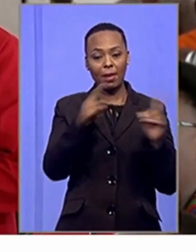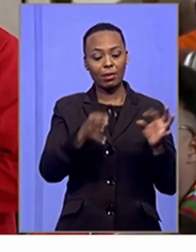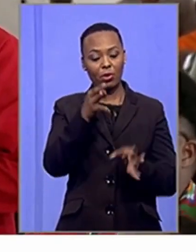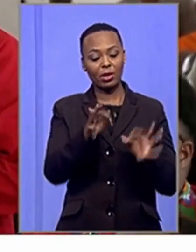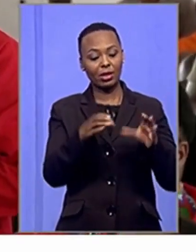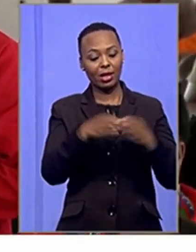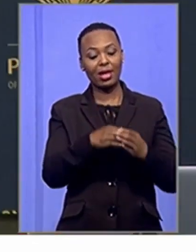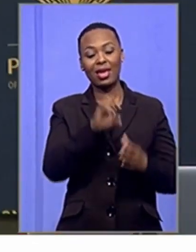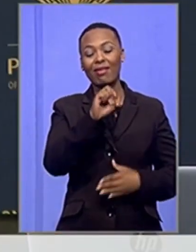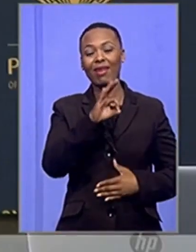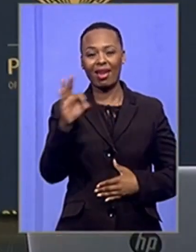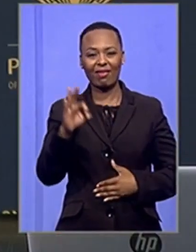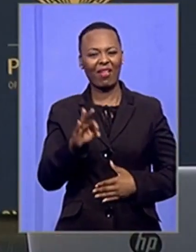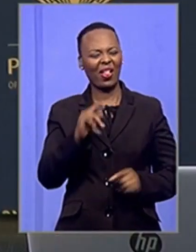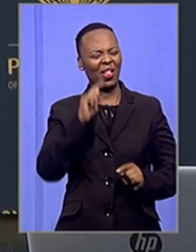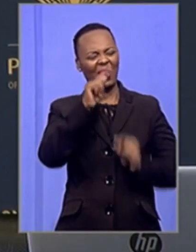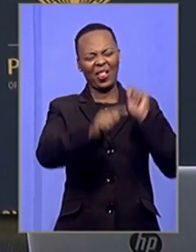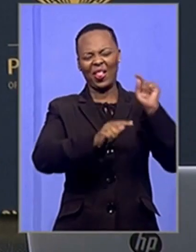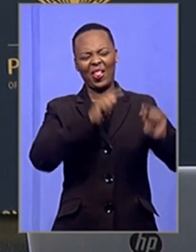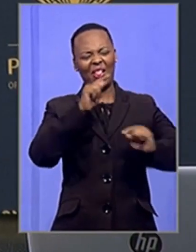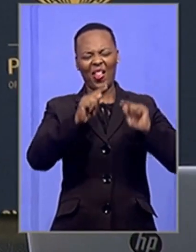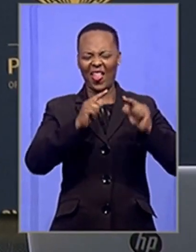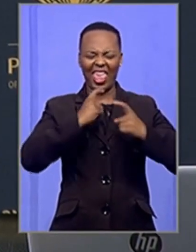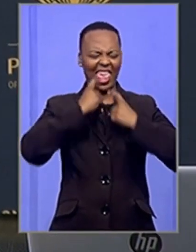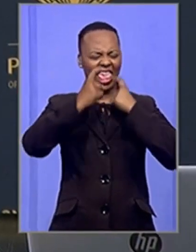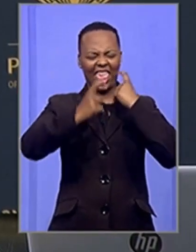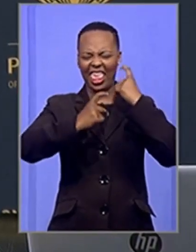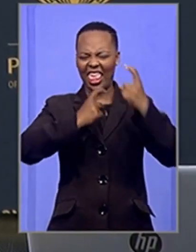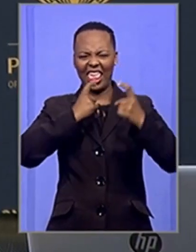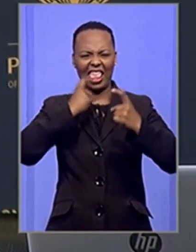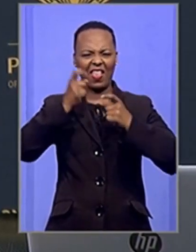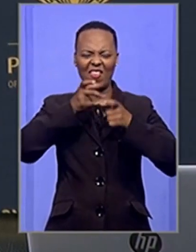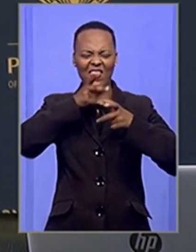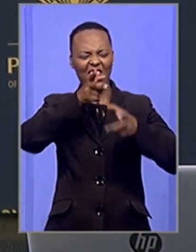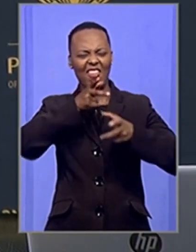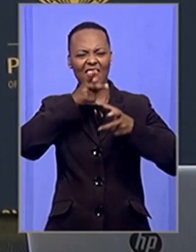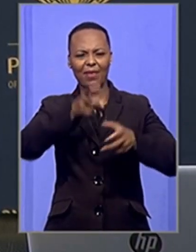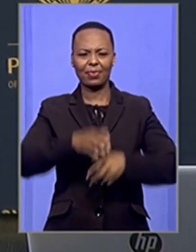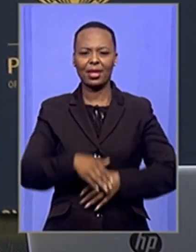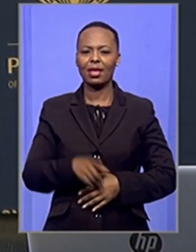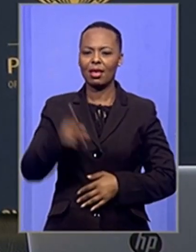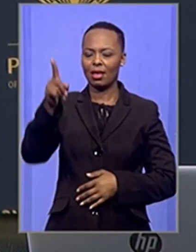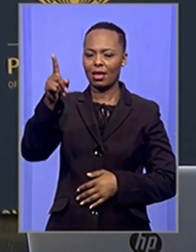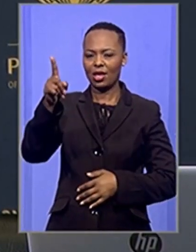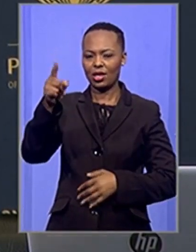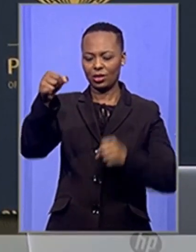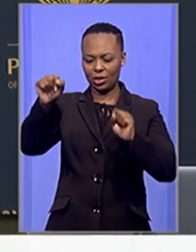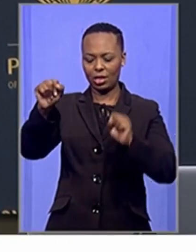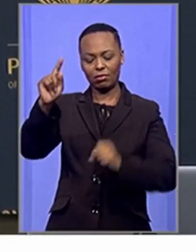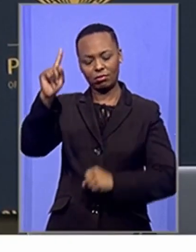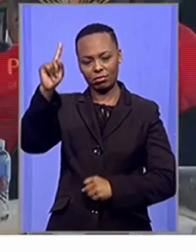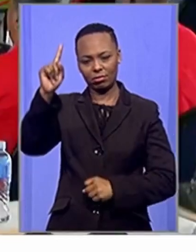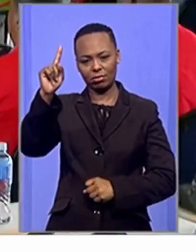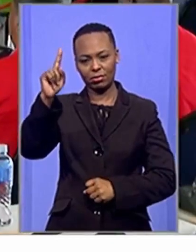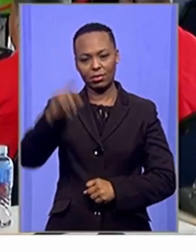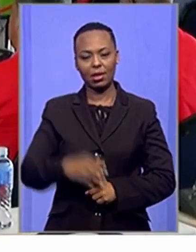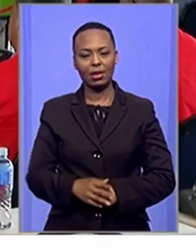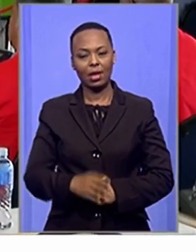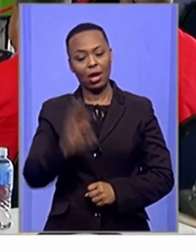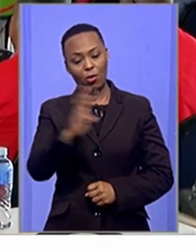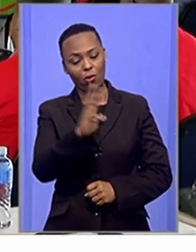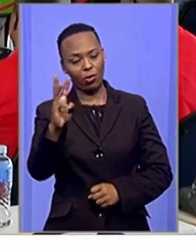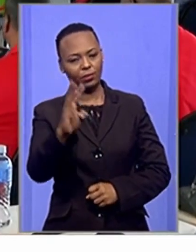tsa EFF. Honorable Luthuli, I've warned you. Chairperson, is a point of order. I've warned you. Puo ya